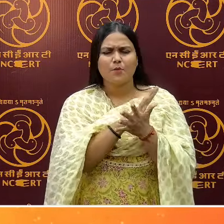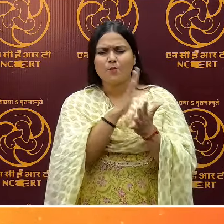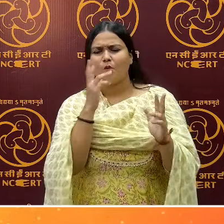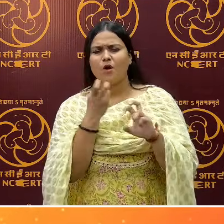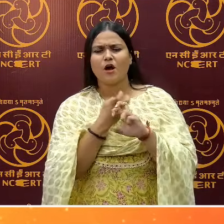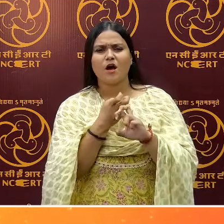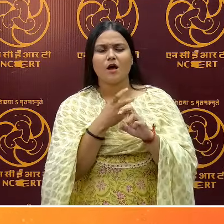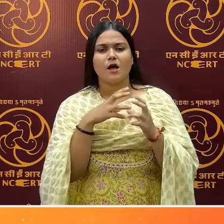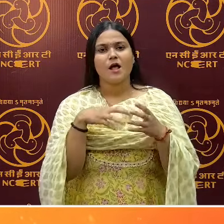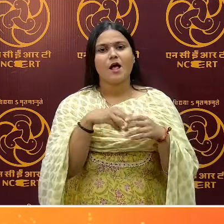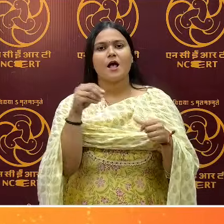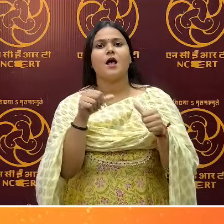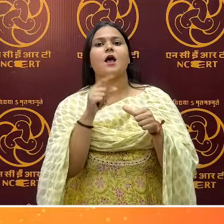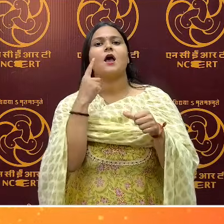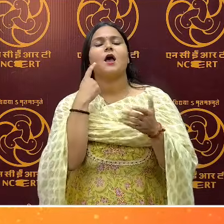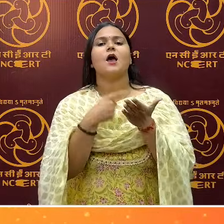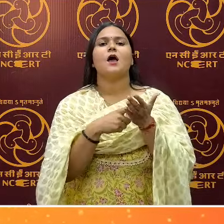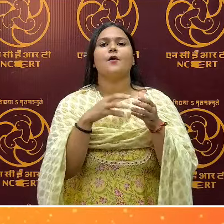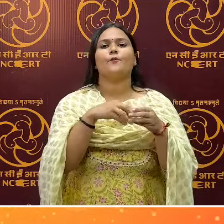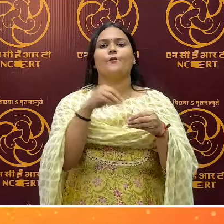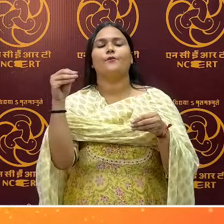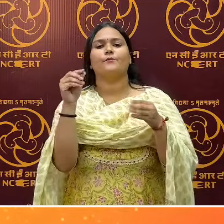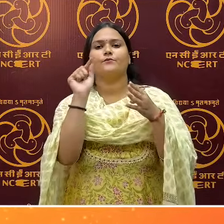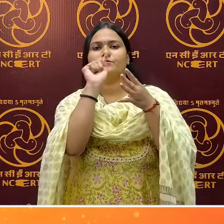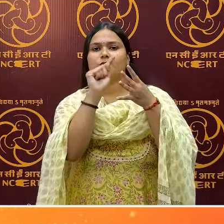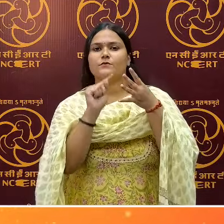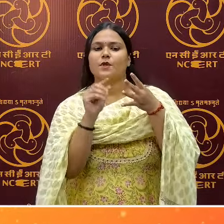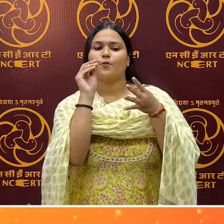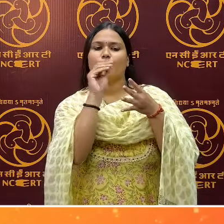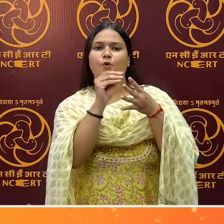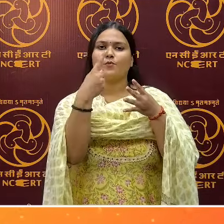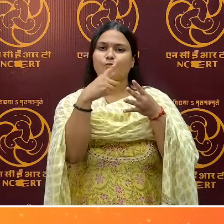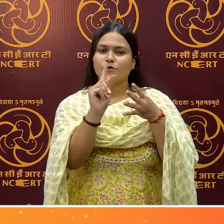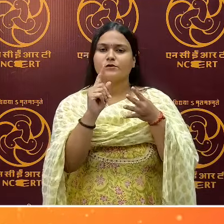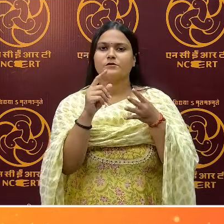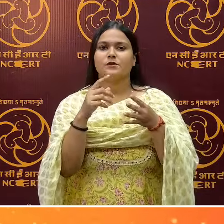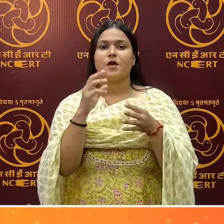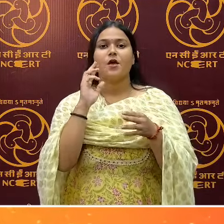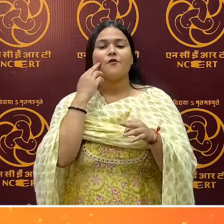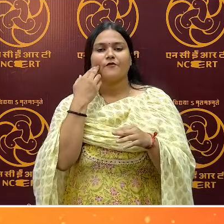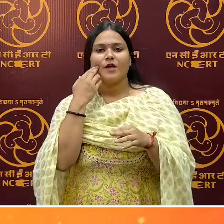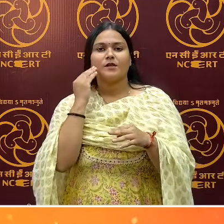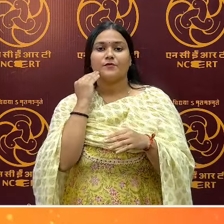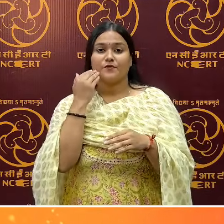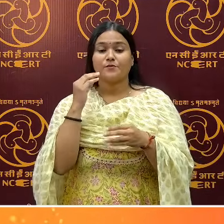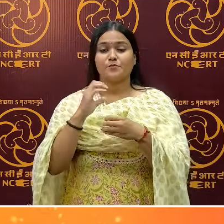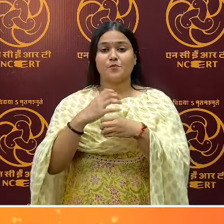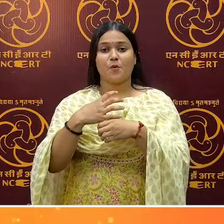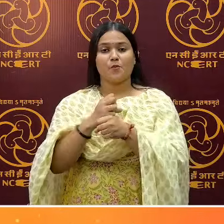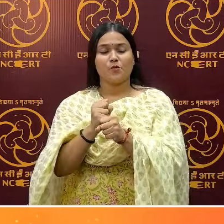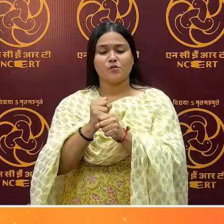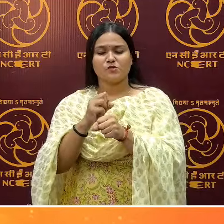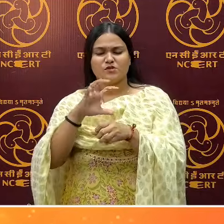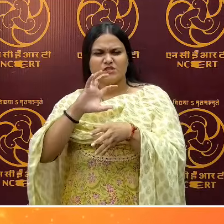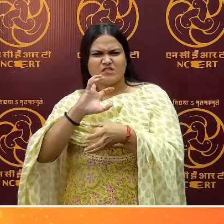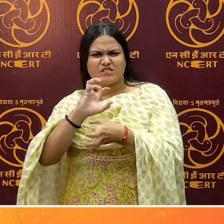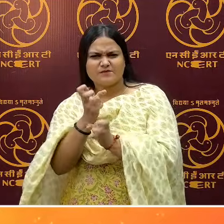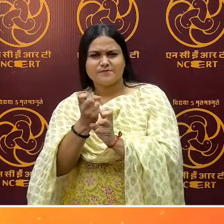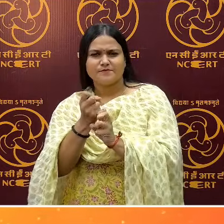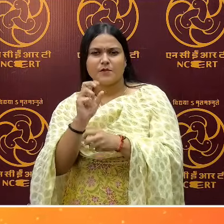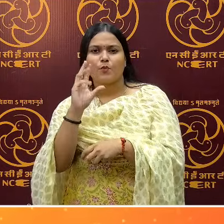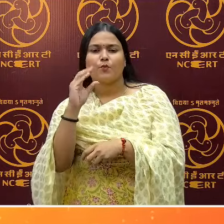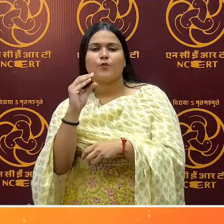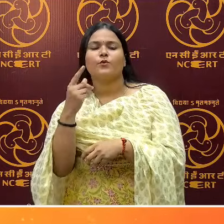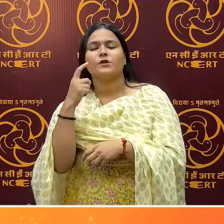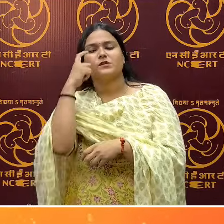it? Right. So similarly, what are we going to do with this sponge when we are squeezing it tight? So what is going to happen? They can think in this term and then